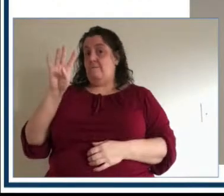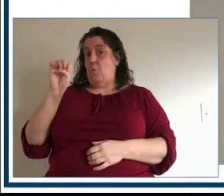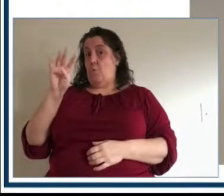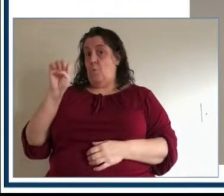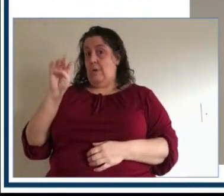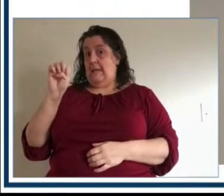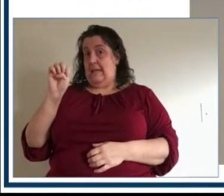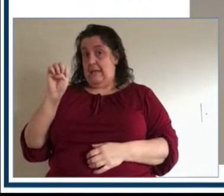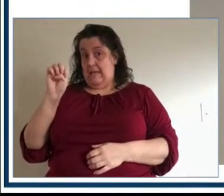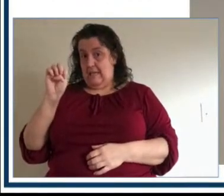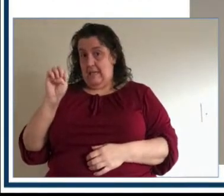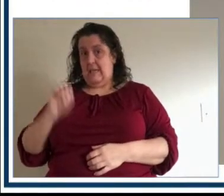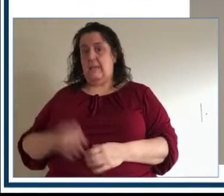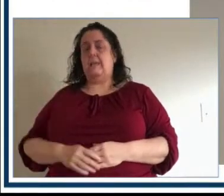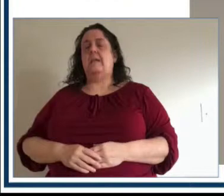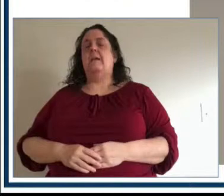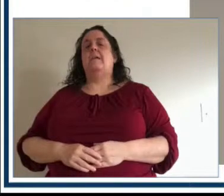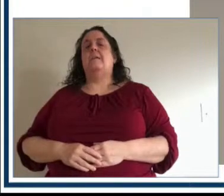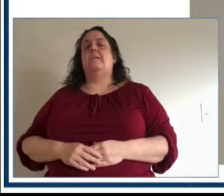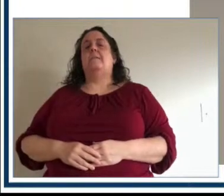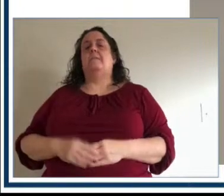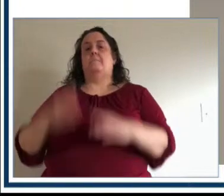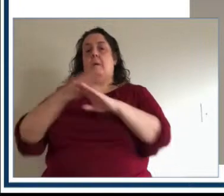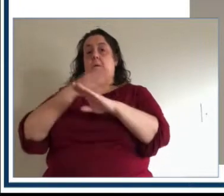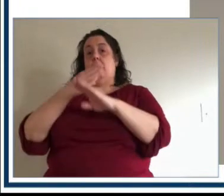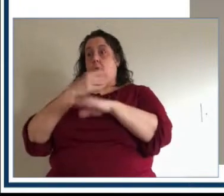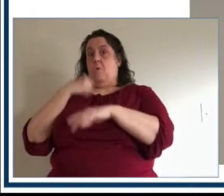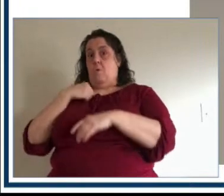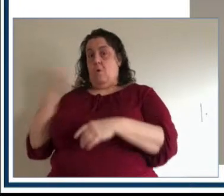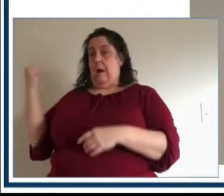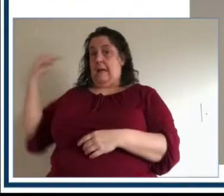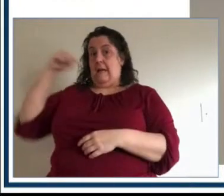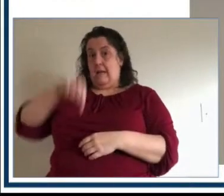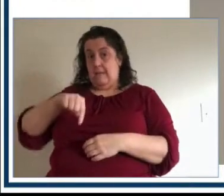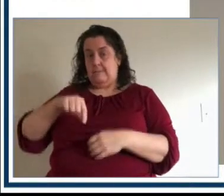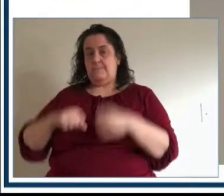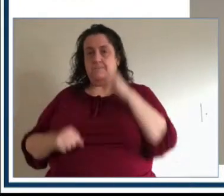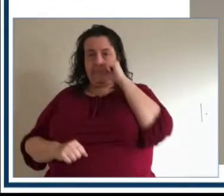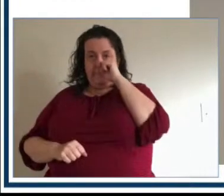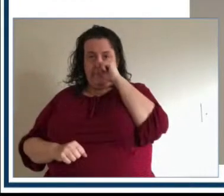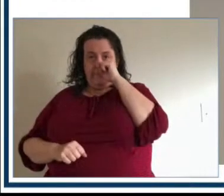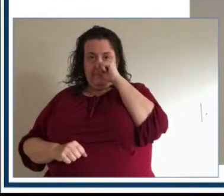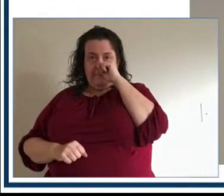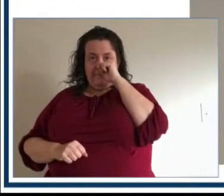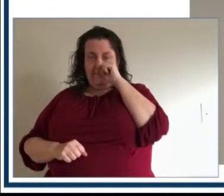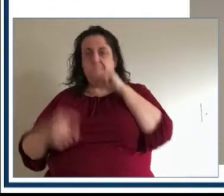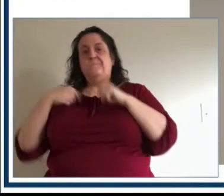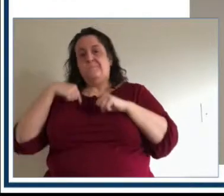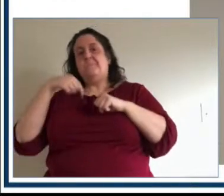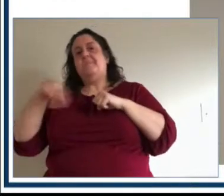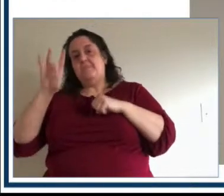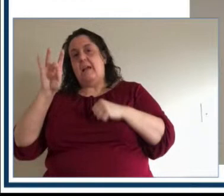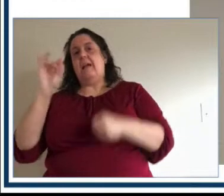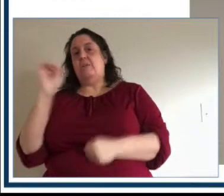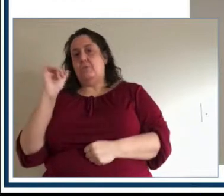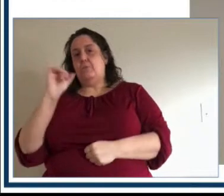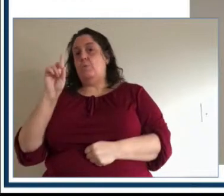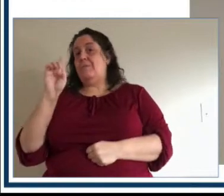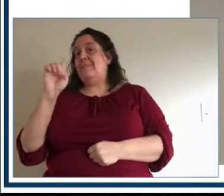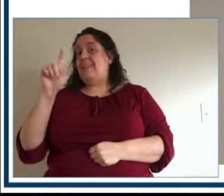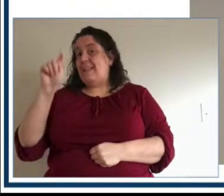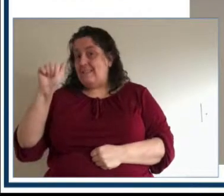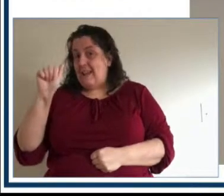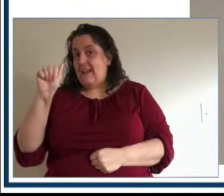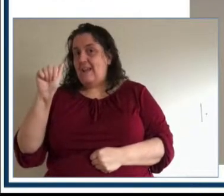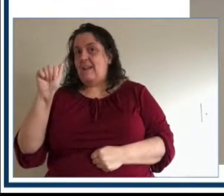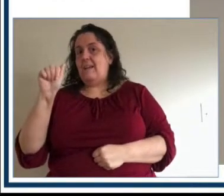again, just before I came down, there's also been a number of isolates detected as Delta as well. So, Omicron